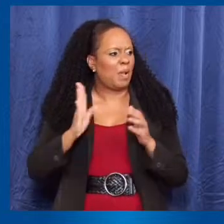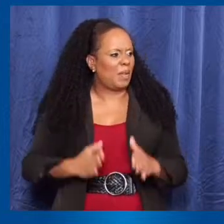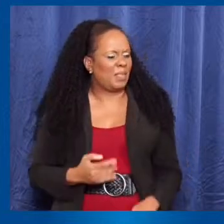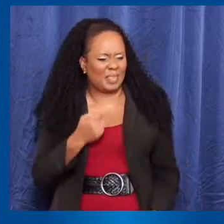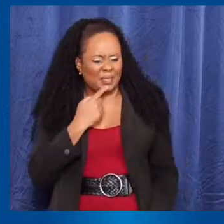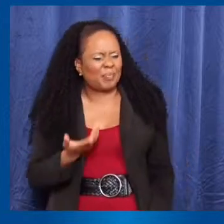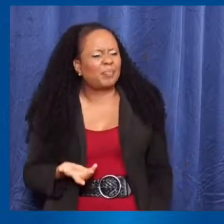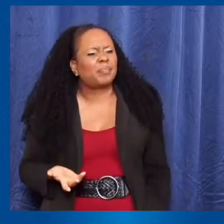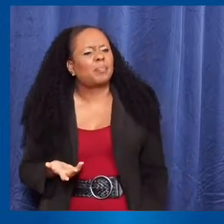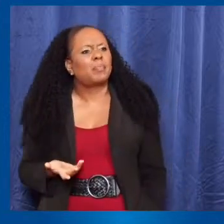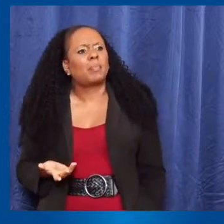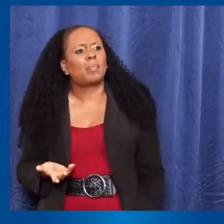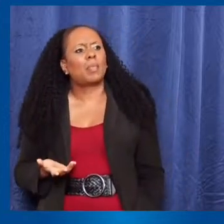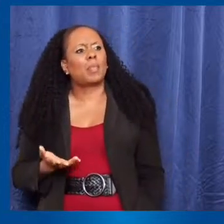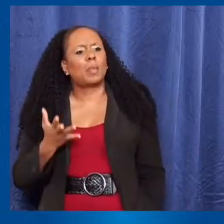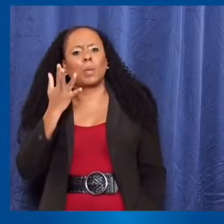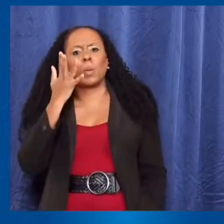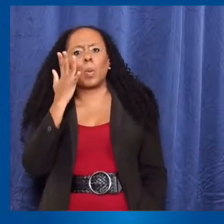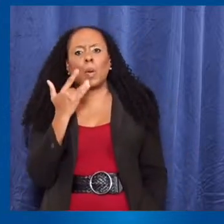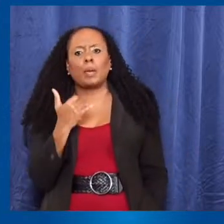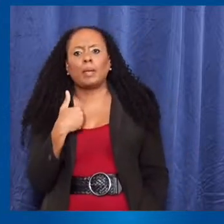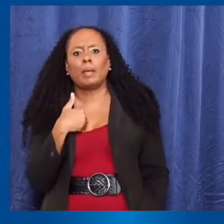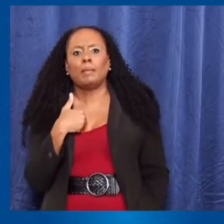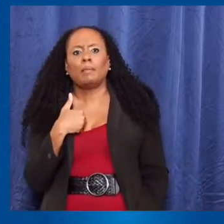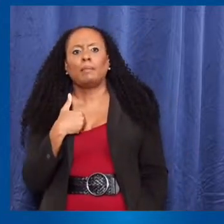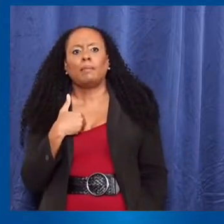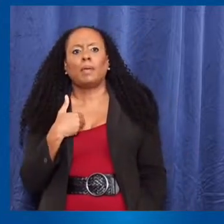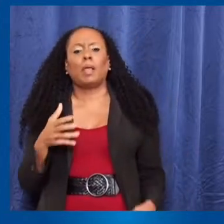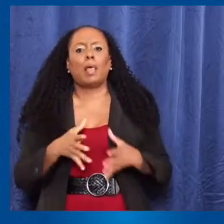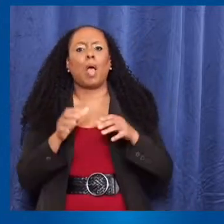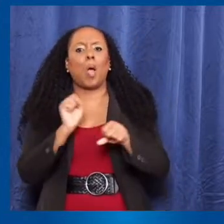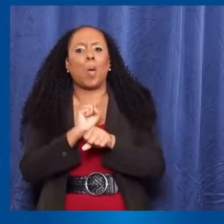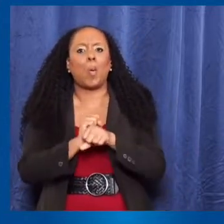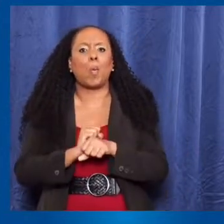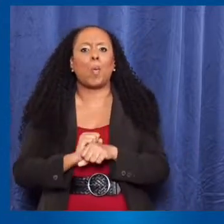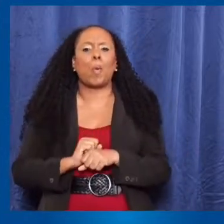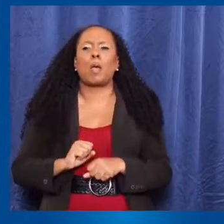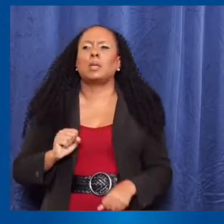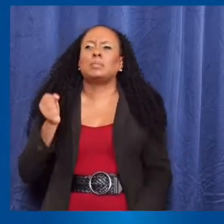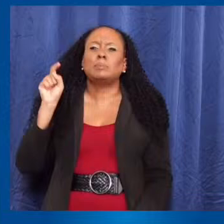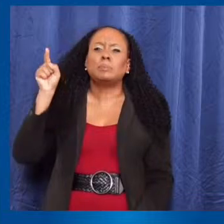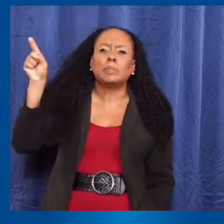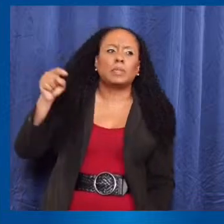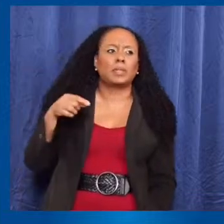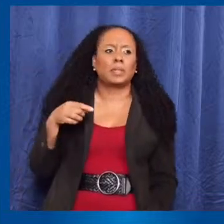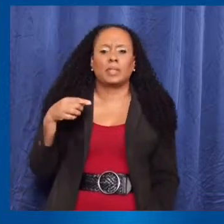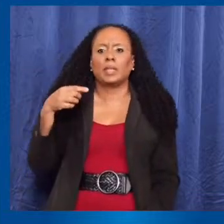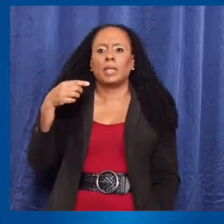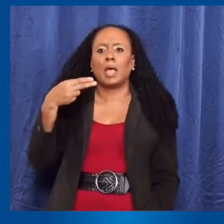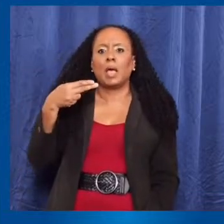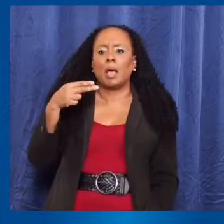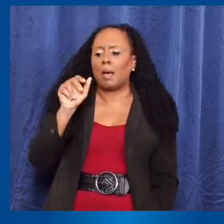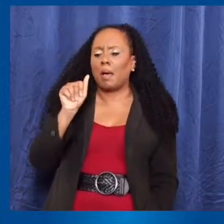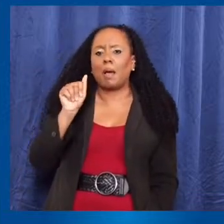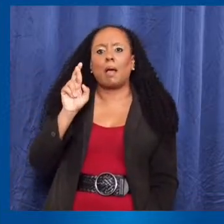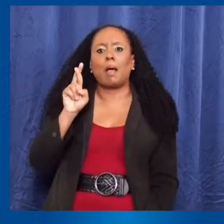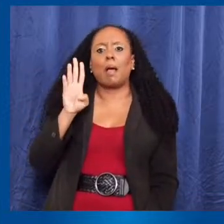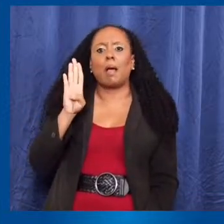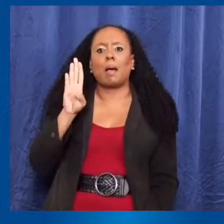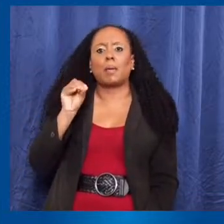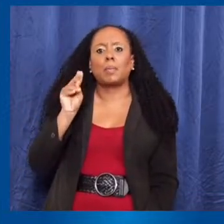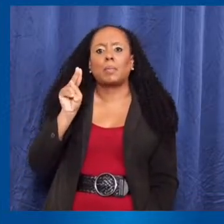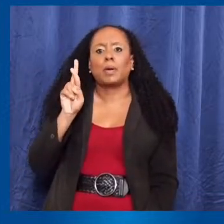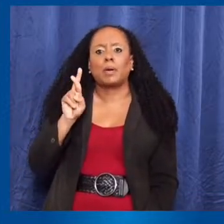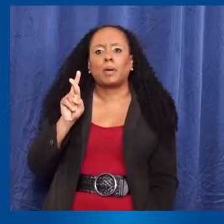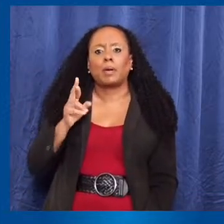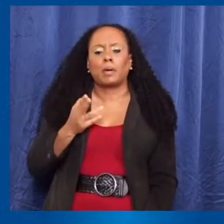ago they used to have industry down in the harbor and all the women used to go down there and work, and all of a sudden the industry gone? It's